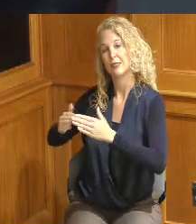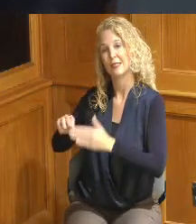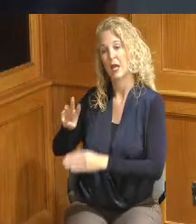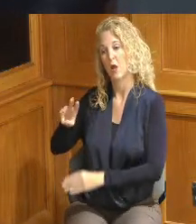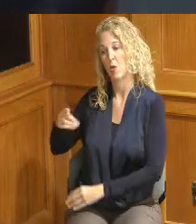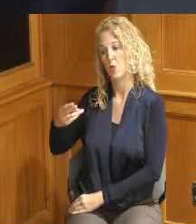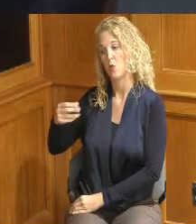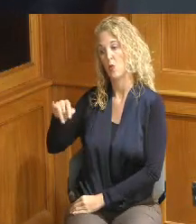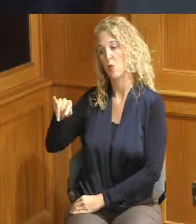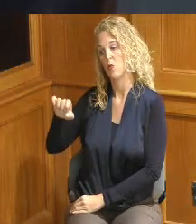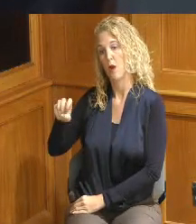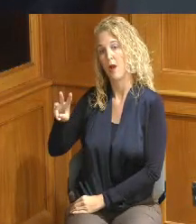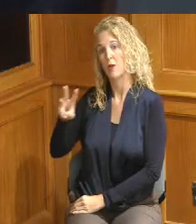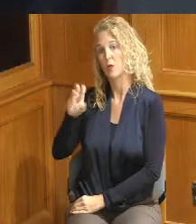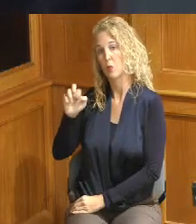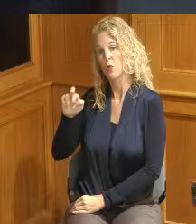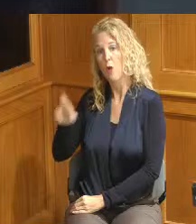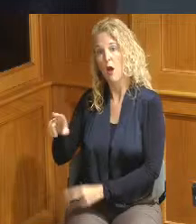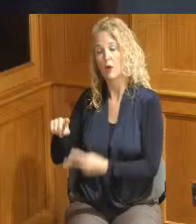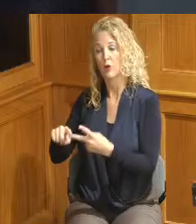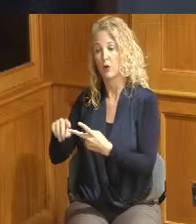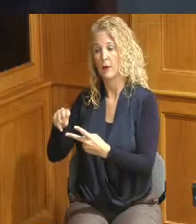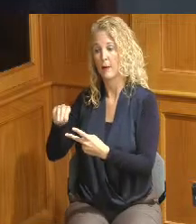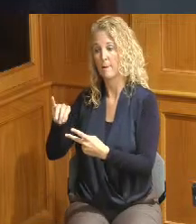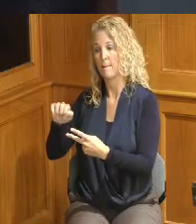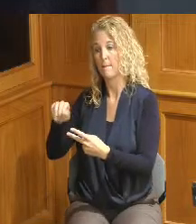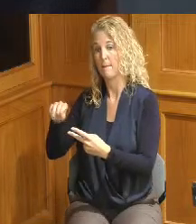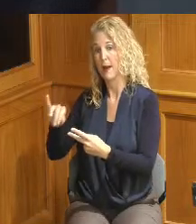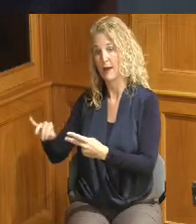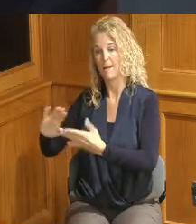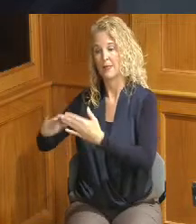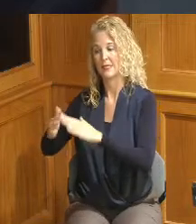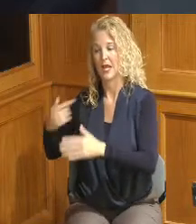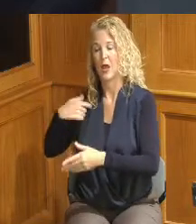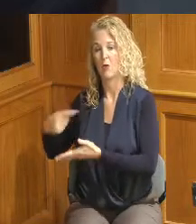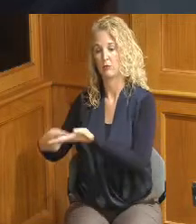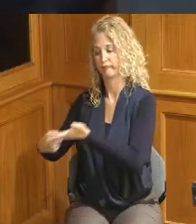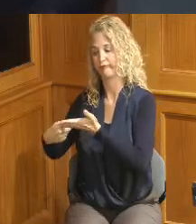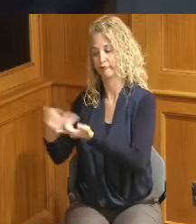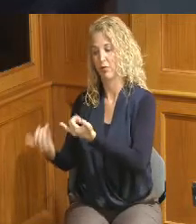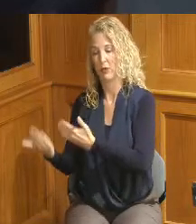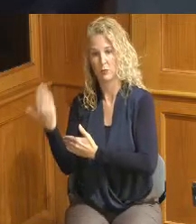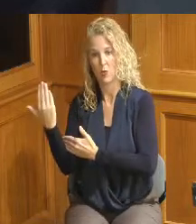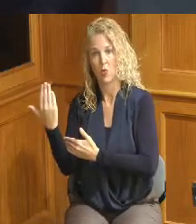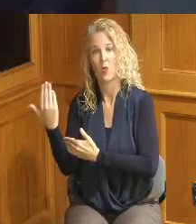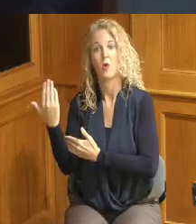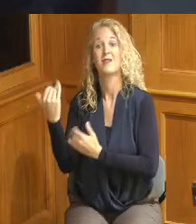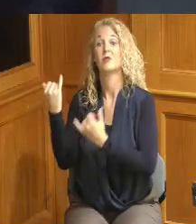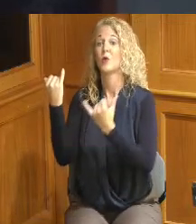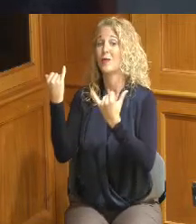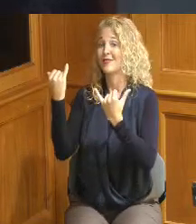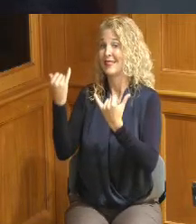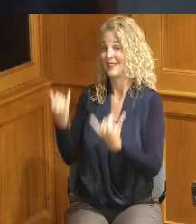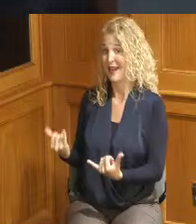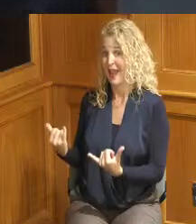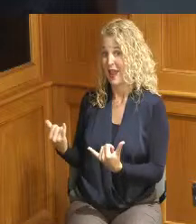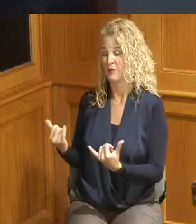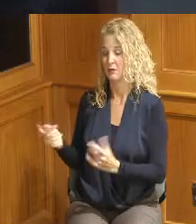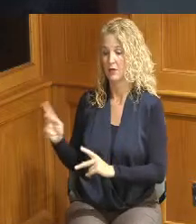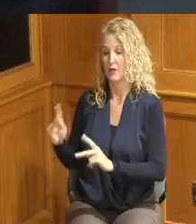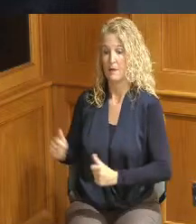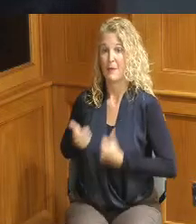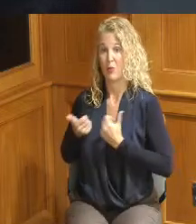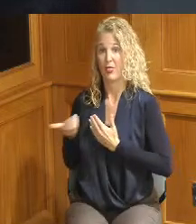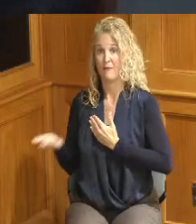morning. Cleves was not available, but they're following up with Cleves. So at this point, it is the residents talking to the railroad